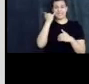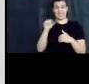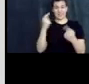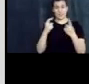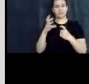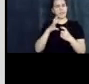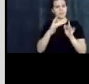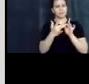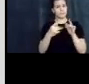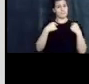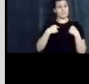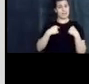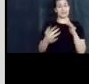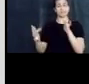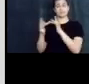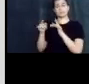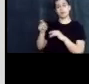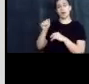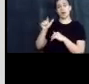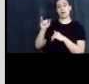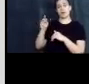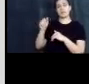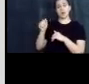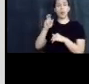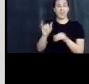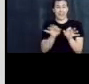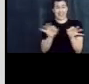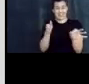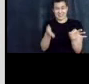Alyssa, or you can go to that link you see there,